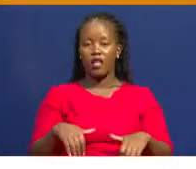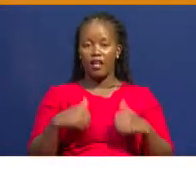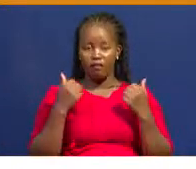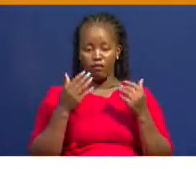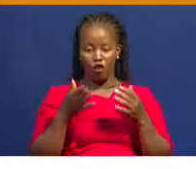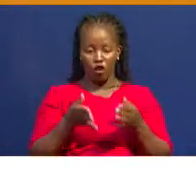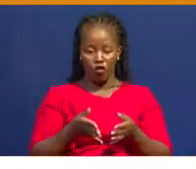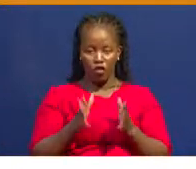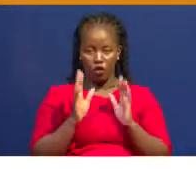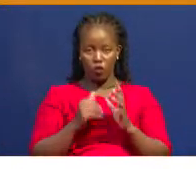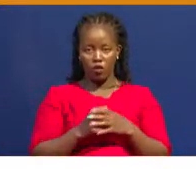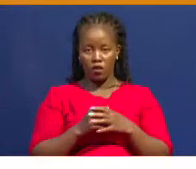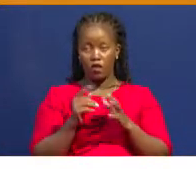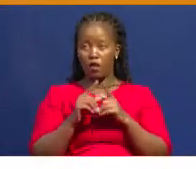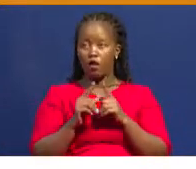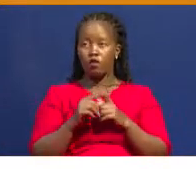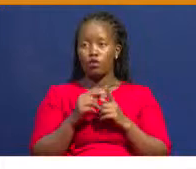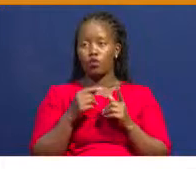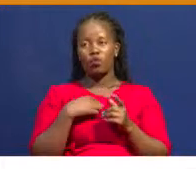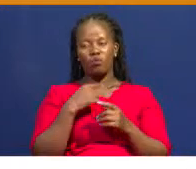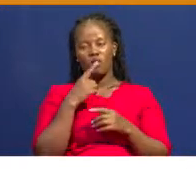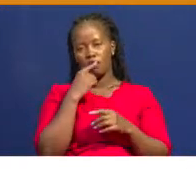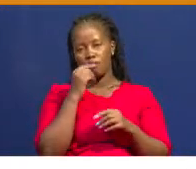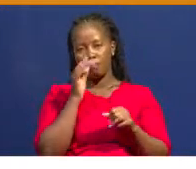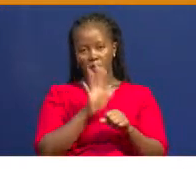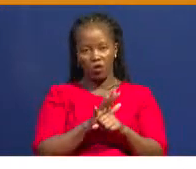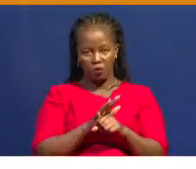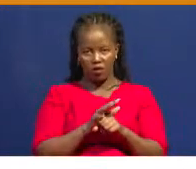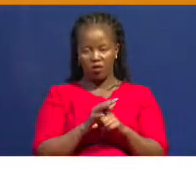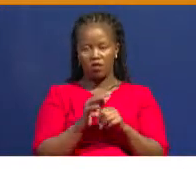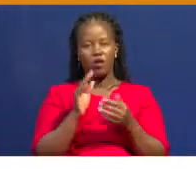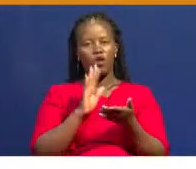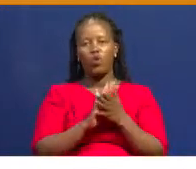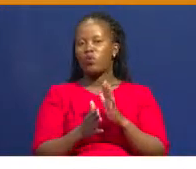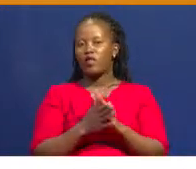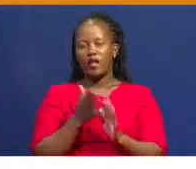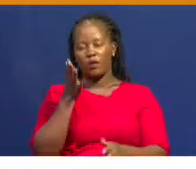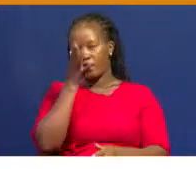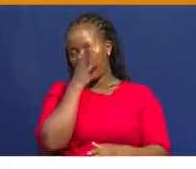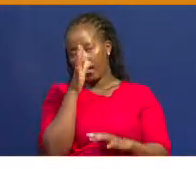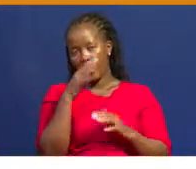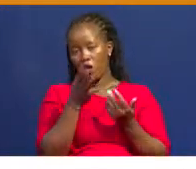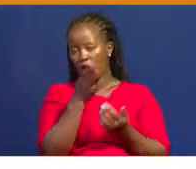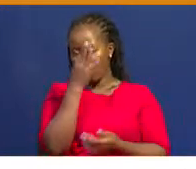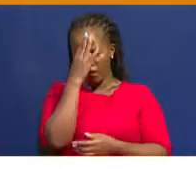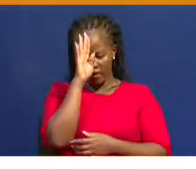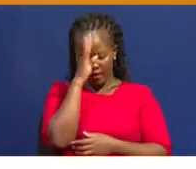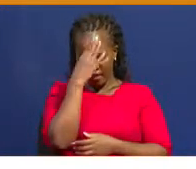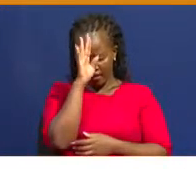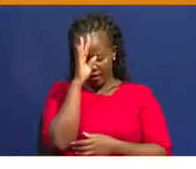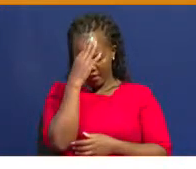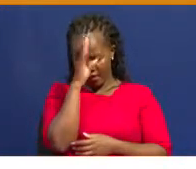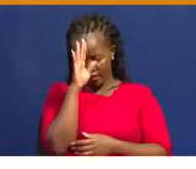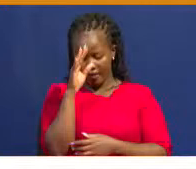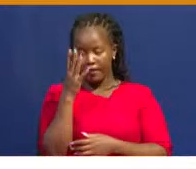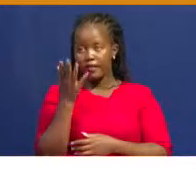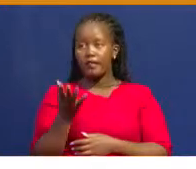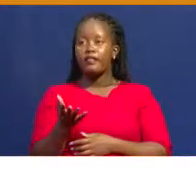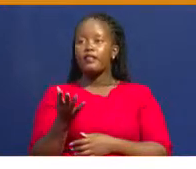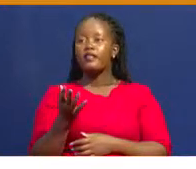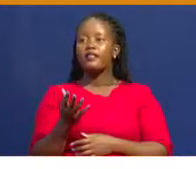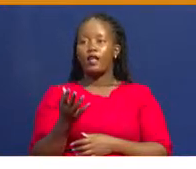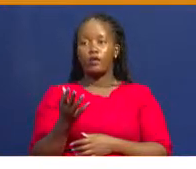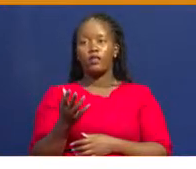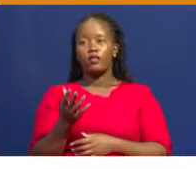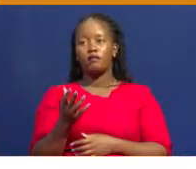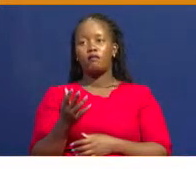sure, without editing or classifying or seasoning my words with salt, though the Bible allows that you can season your words with